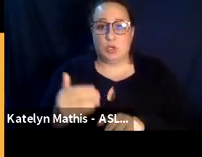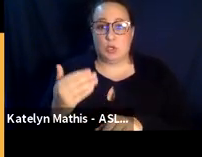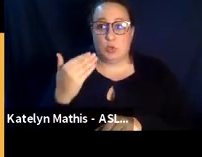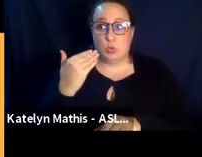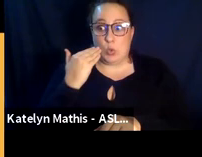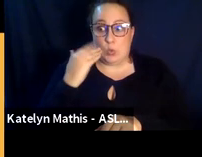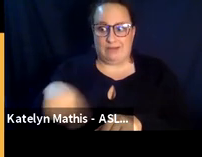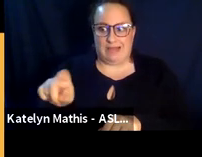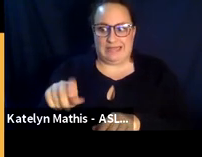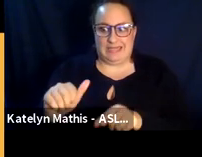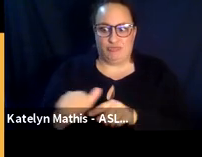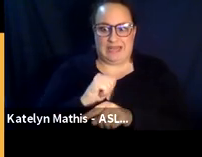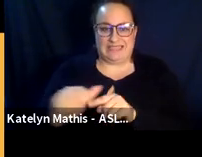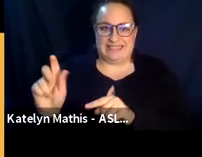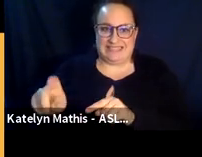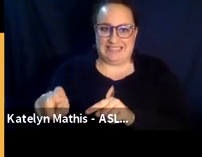practice. They also need to fail,